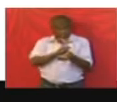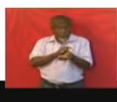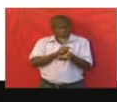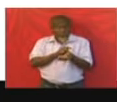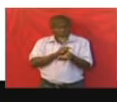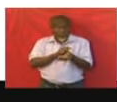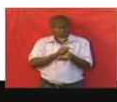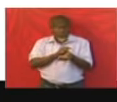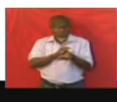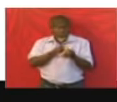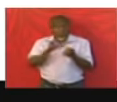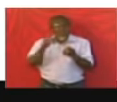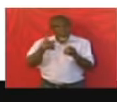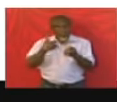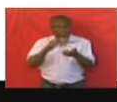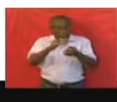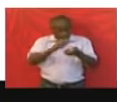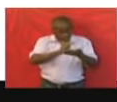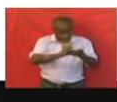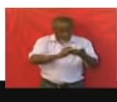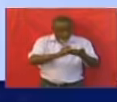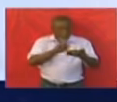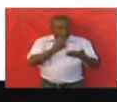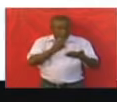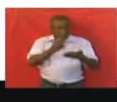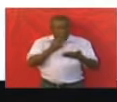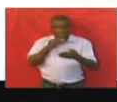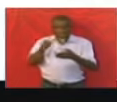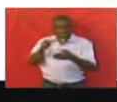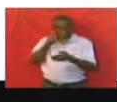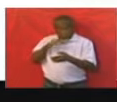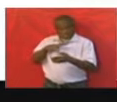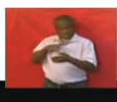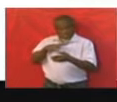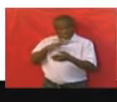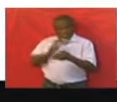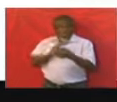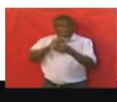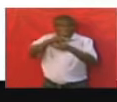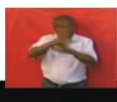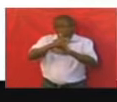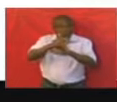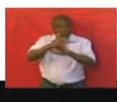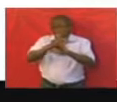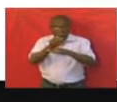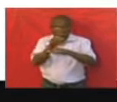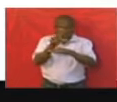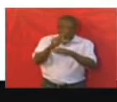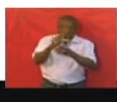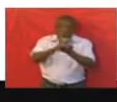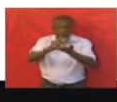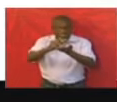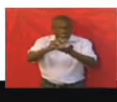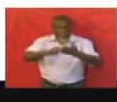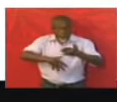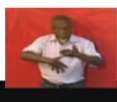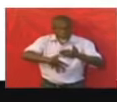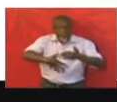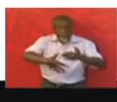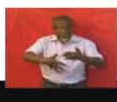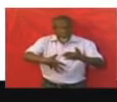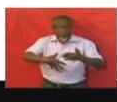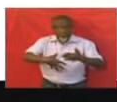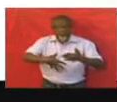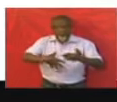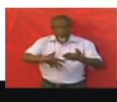completed weeks. They're in week 13 and beyond. Next slide, please. There are a few exceptions. As always, we try to think about all